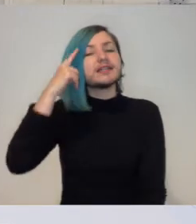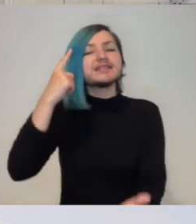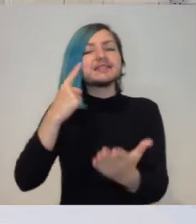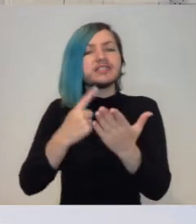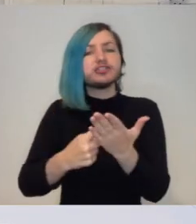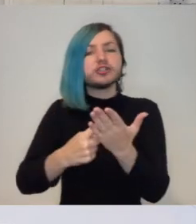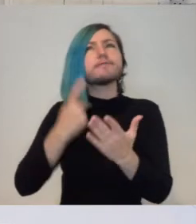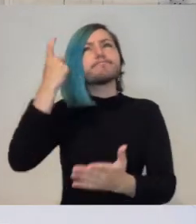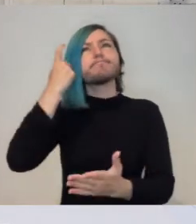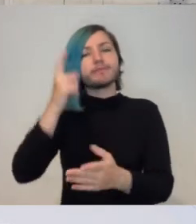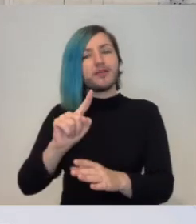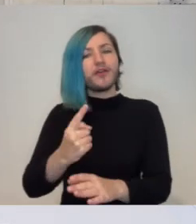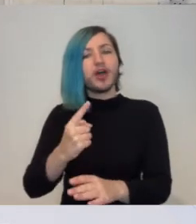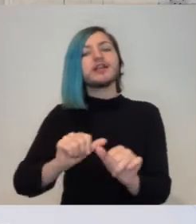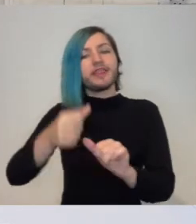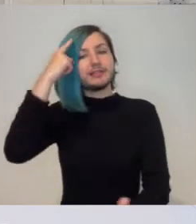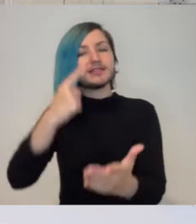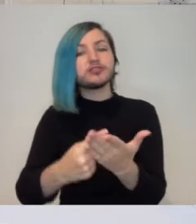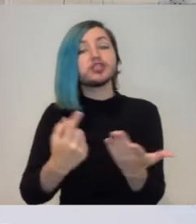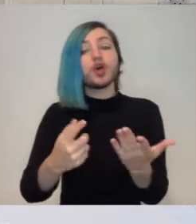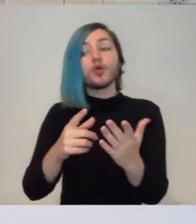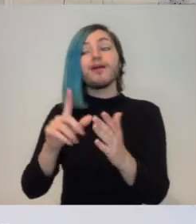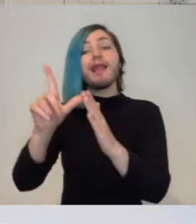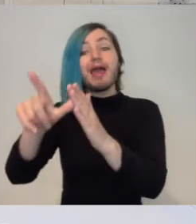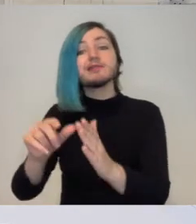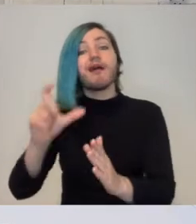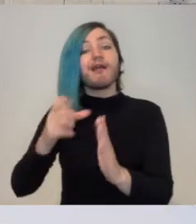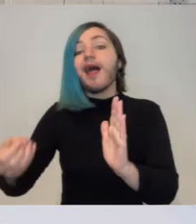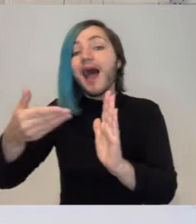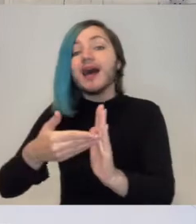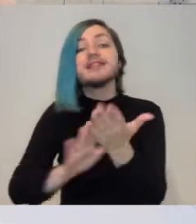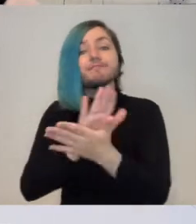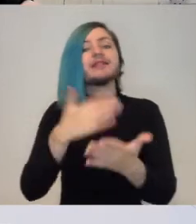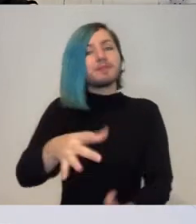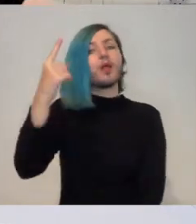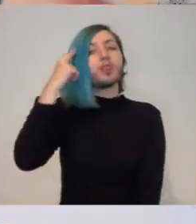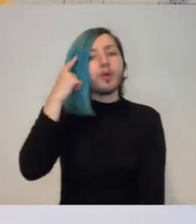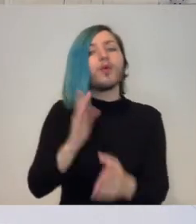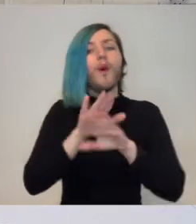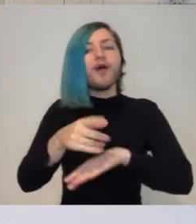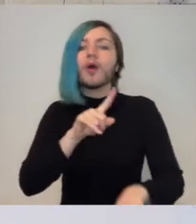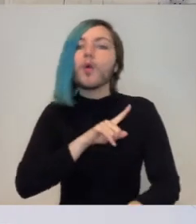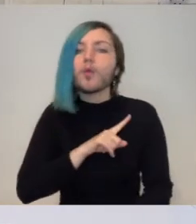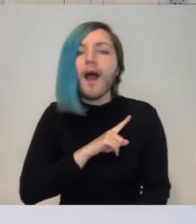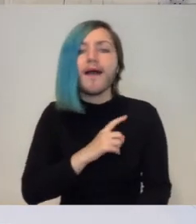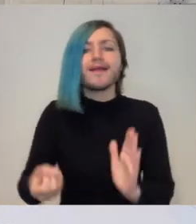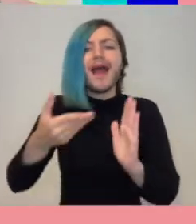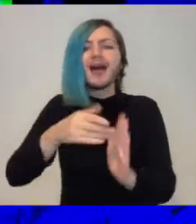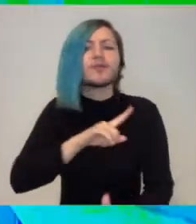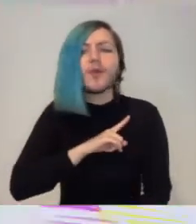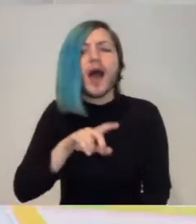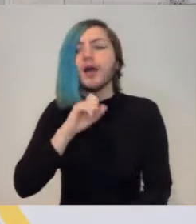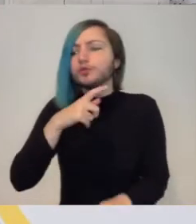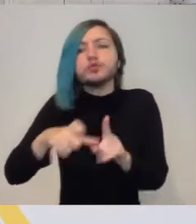decisions. So as I start to introduce other colours later on, I'm really thinking about why and what they're going to